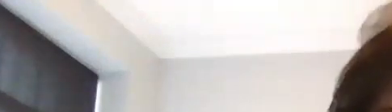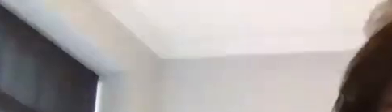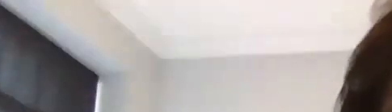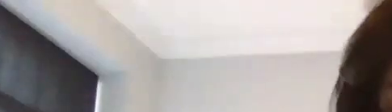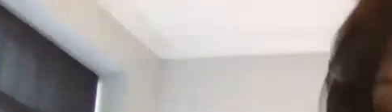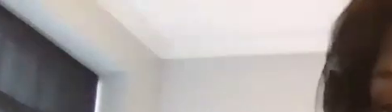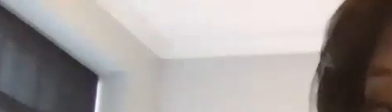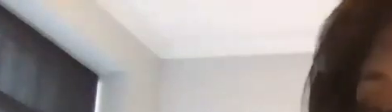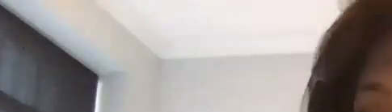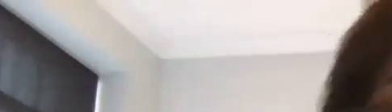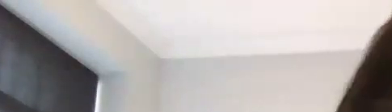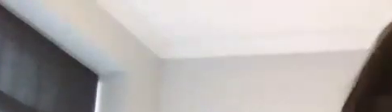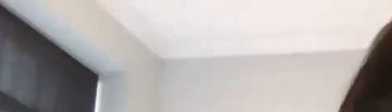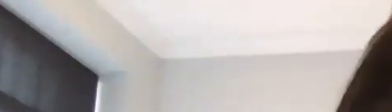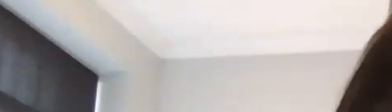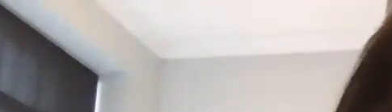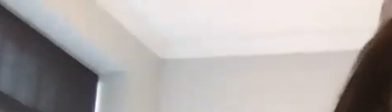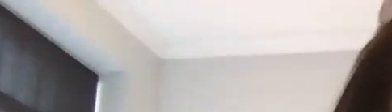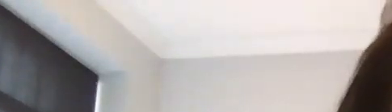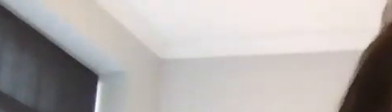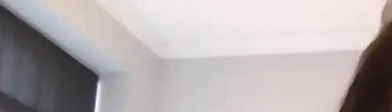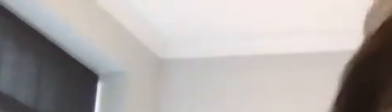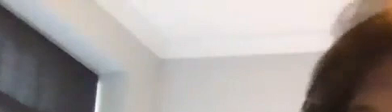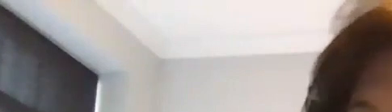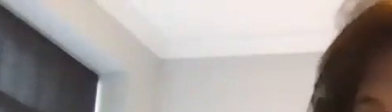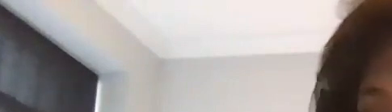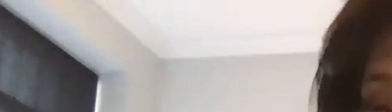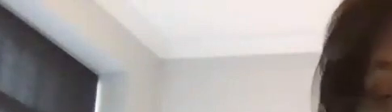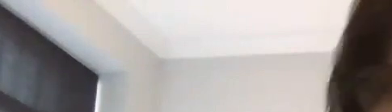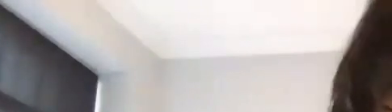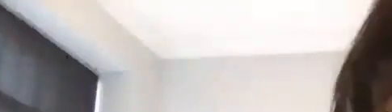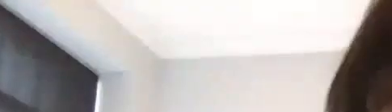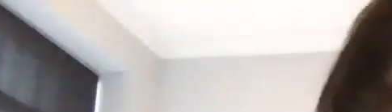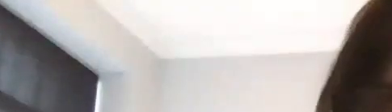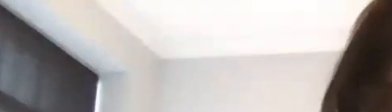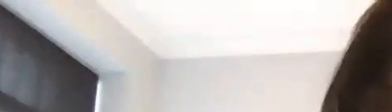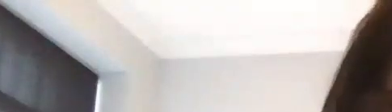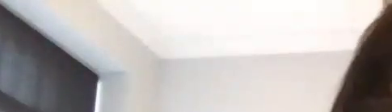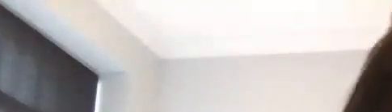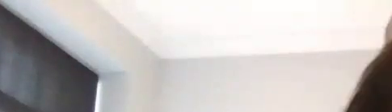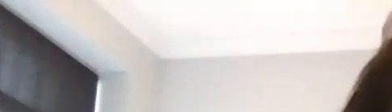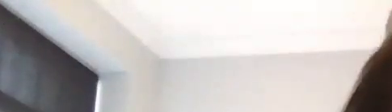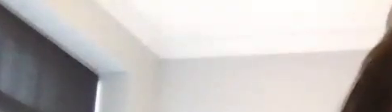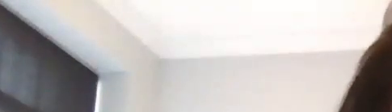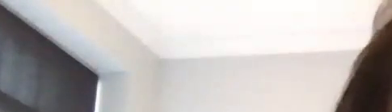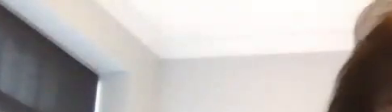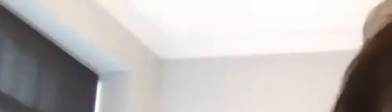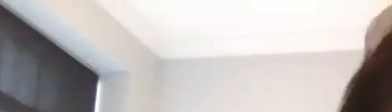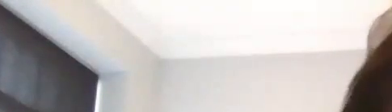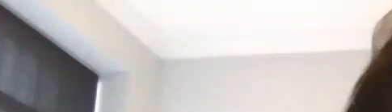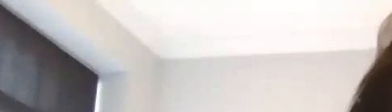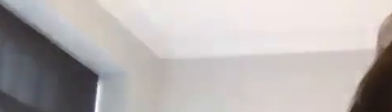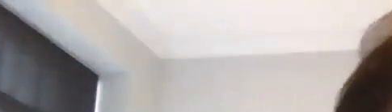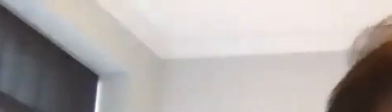both men and women, and we provide free civil legal services to victims and survivors of